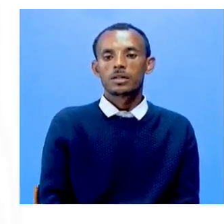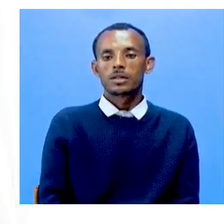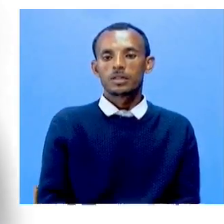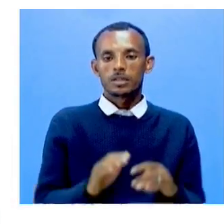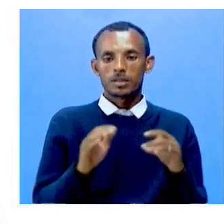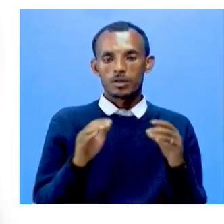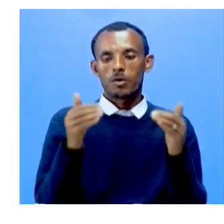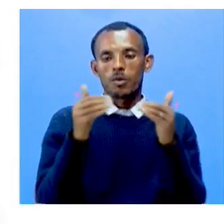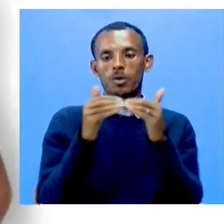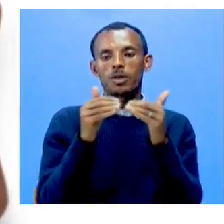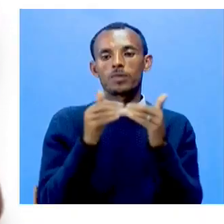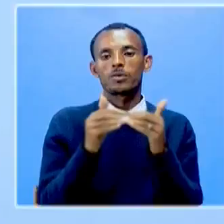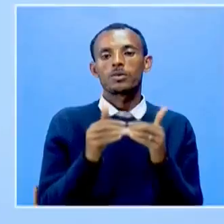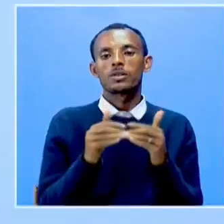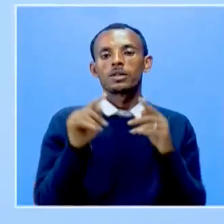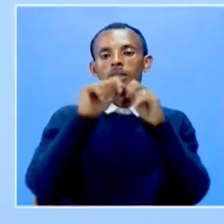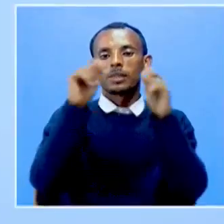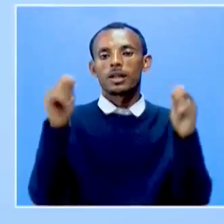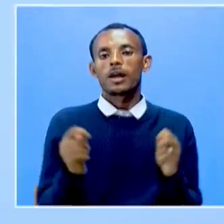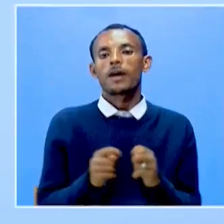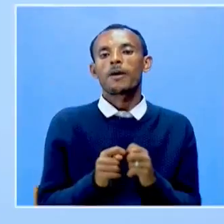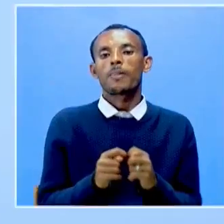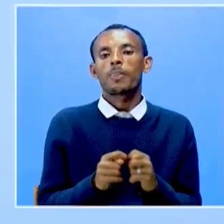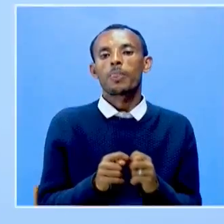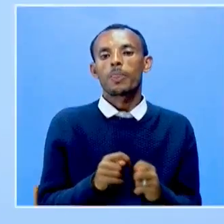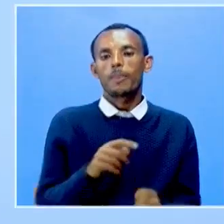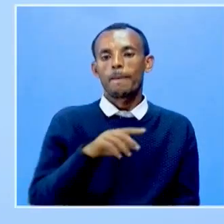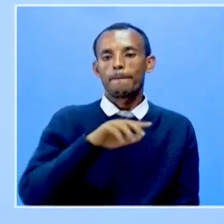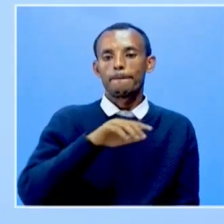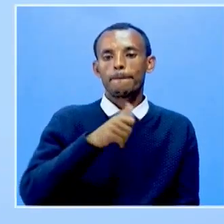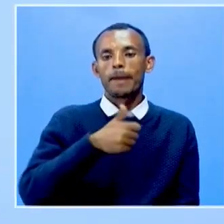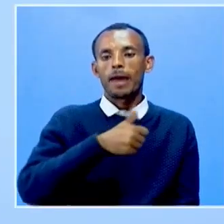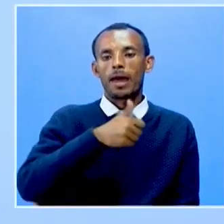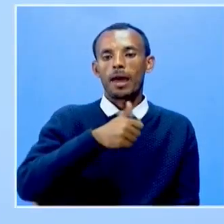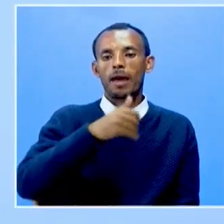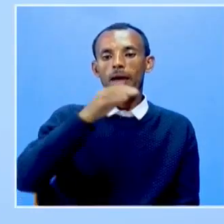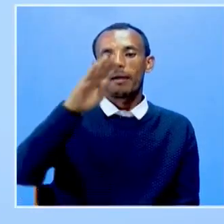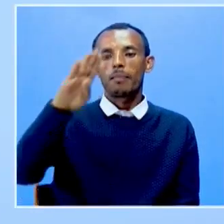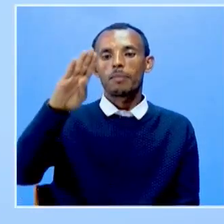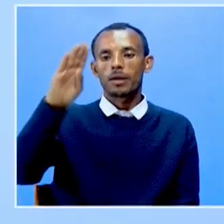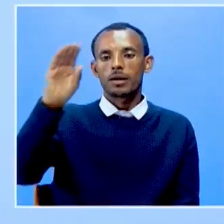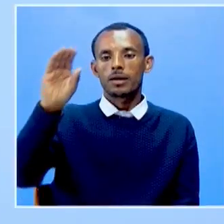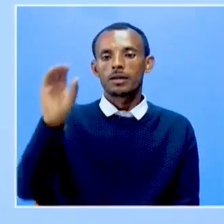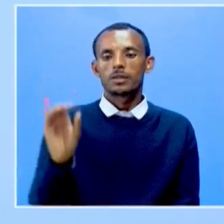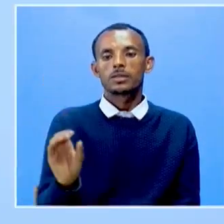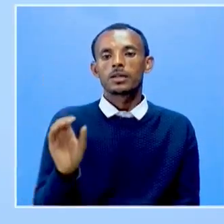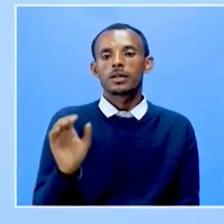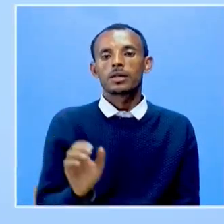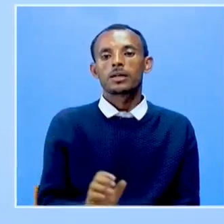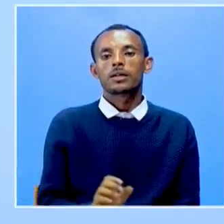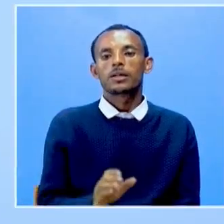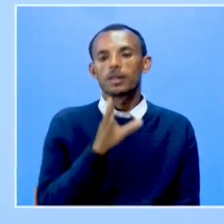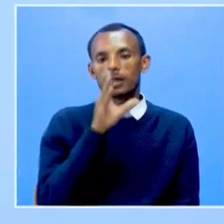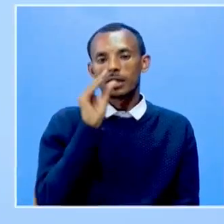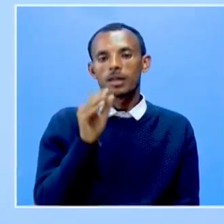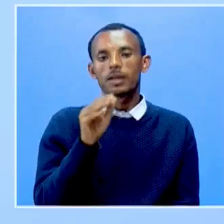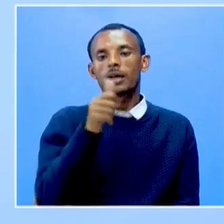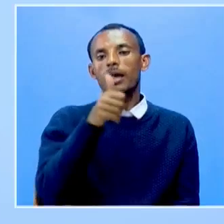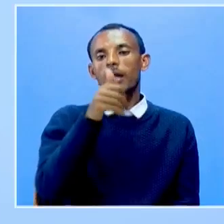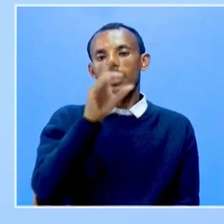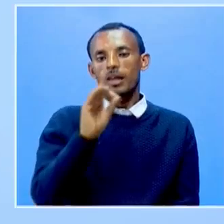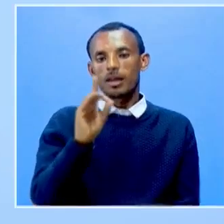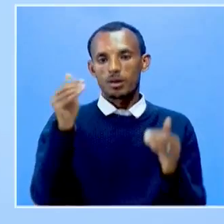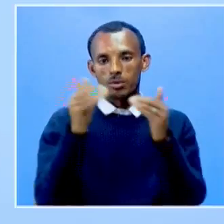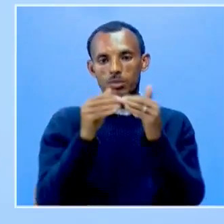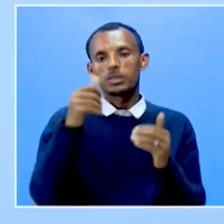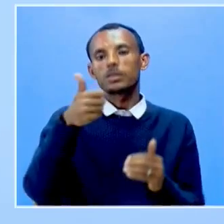is congruent to 1. These two are congruent. From AB fits with AD, BC fits